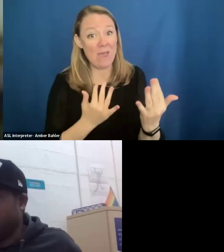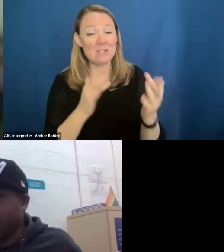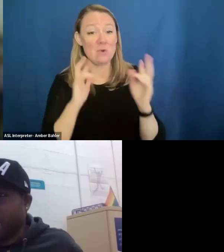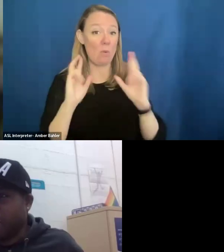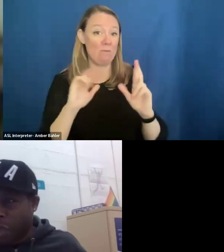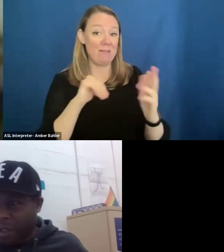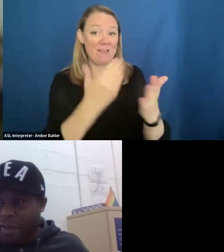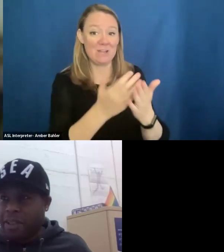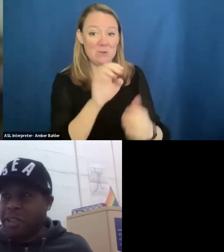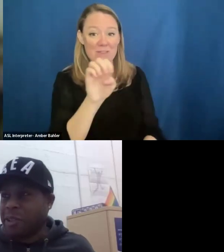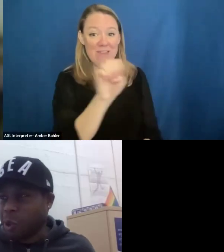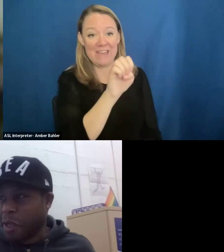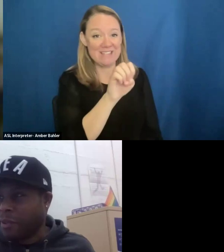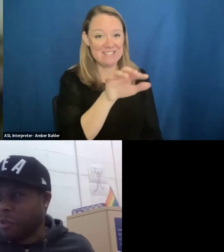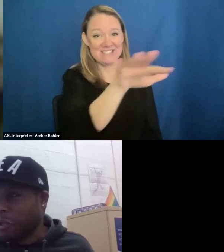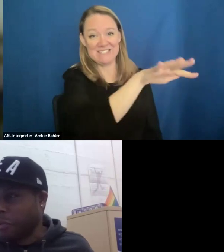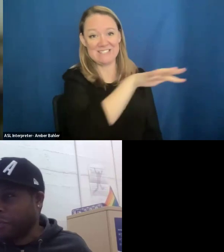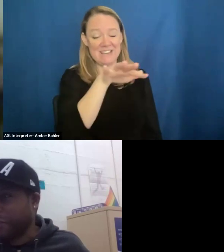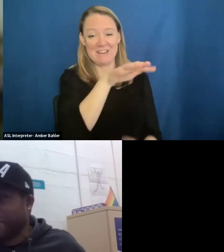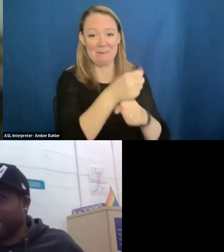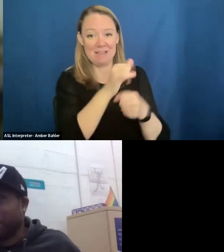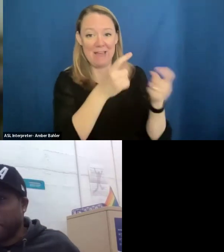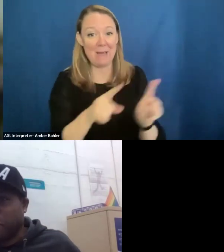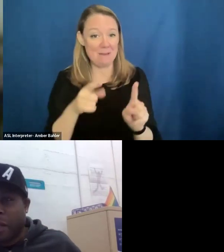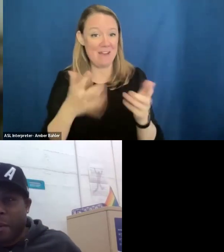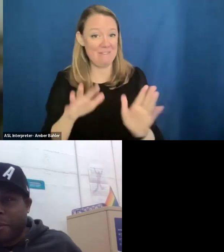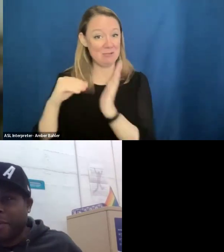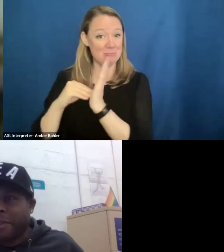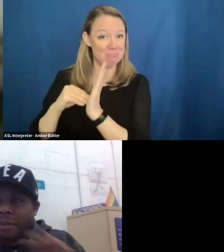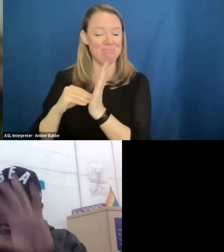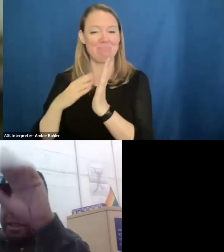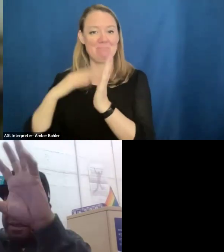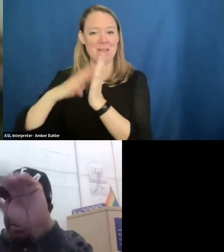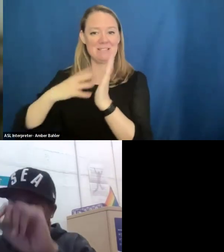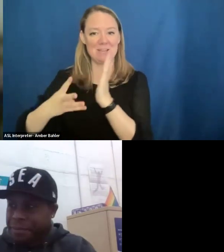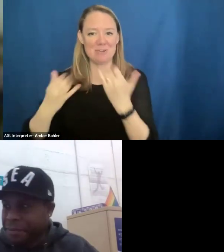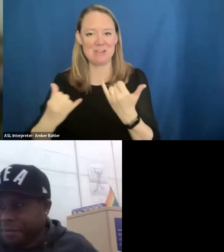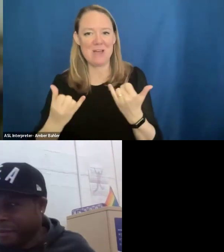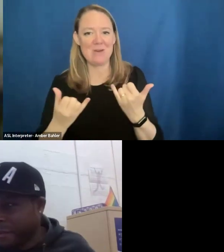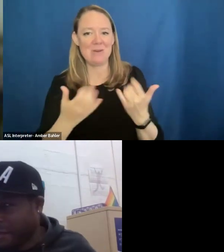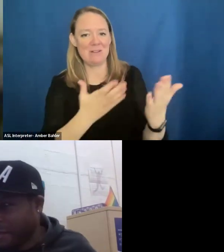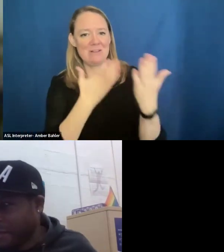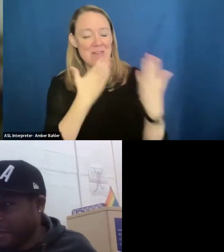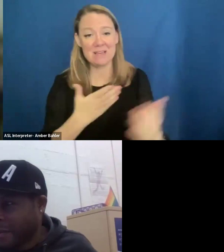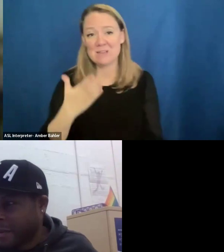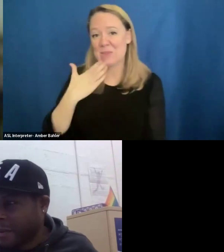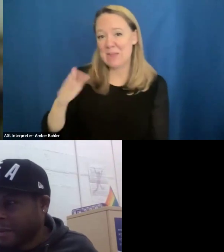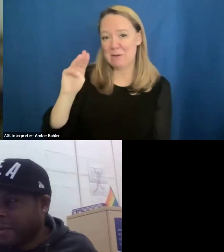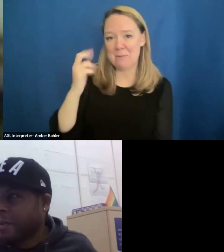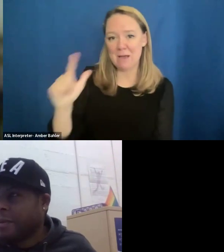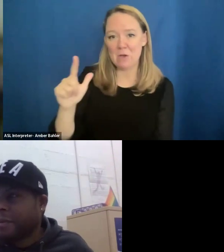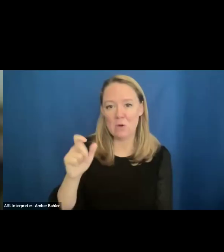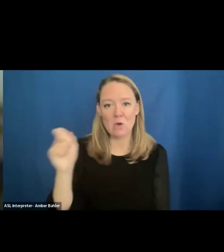happen. We sure hope. Schedule now, so maybe it'll happen. Thanks, Michael. All right,